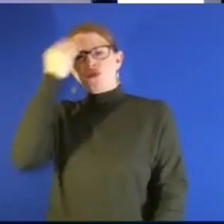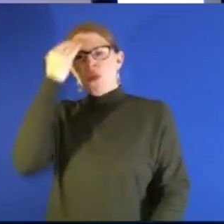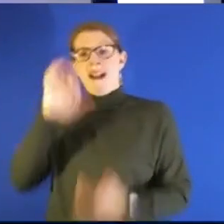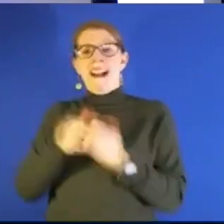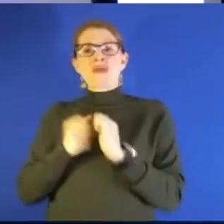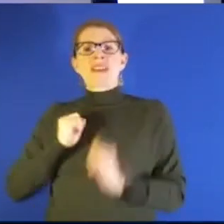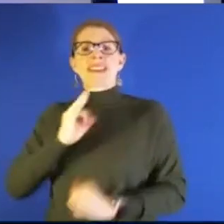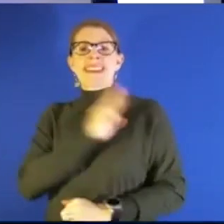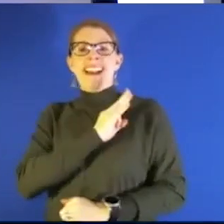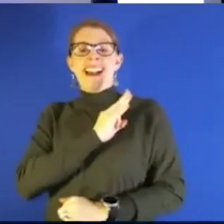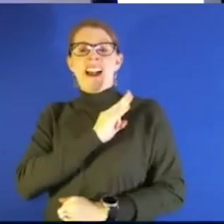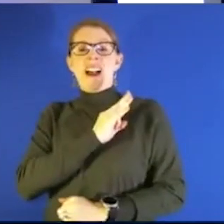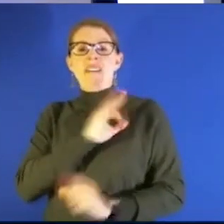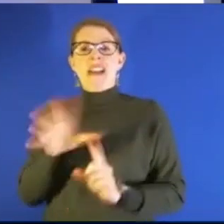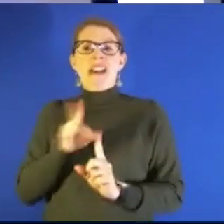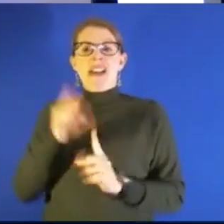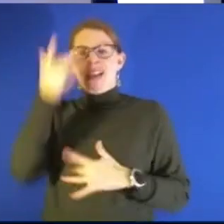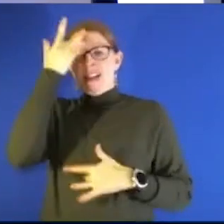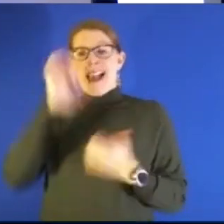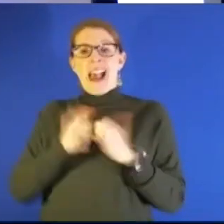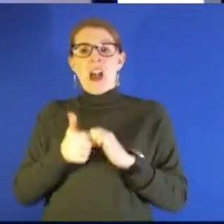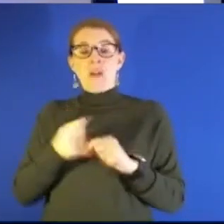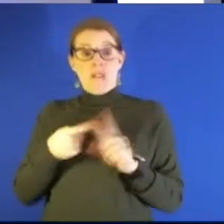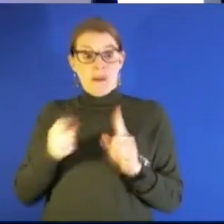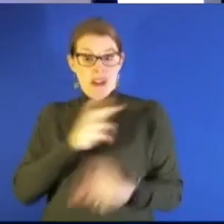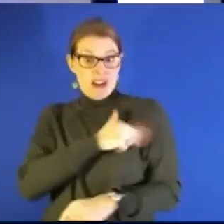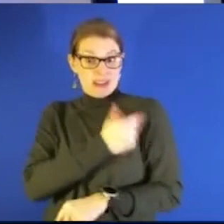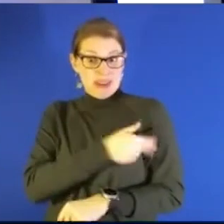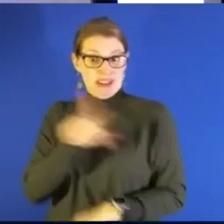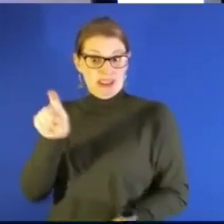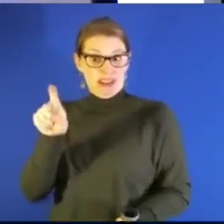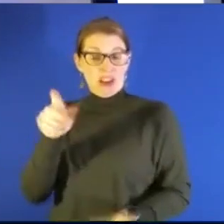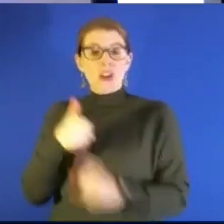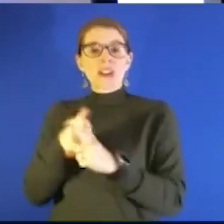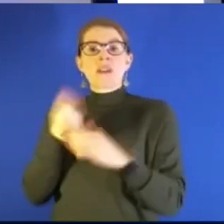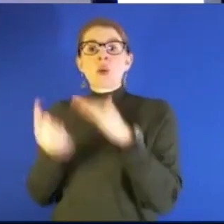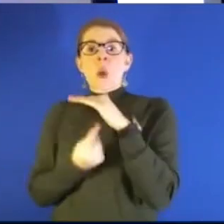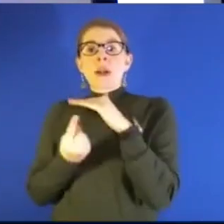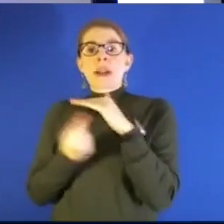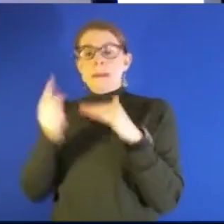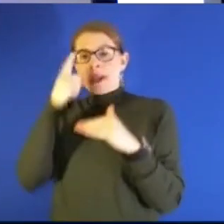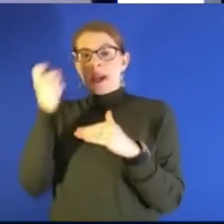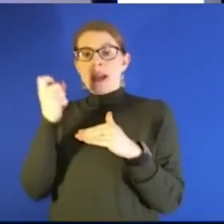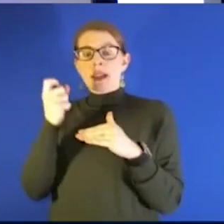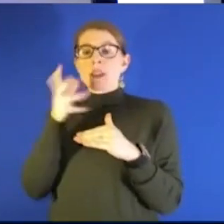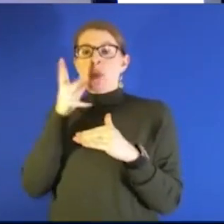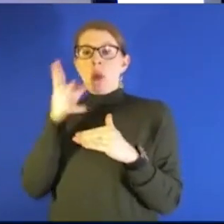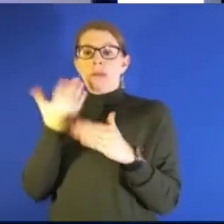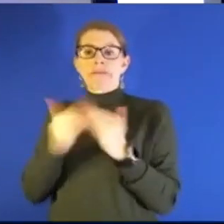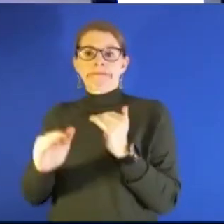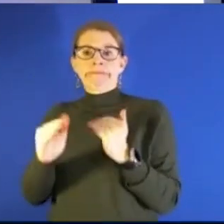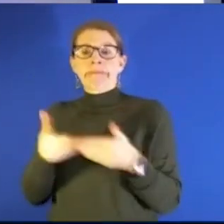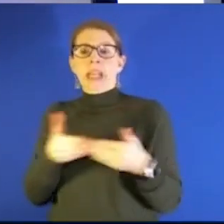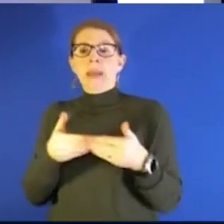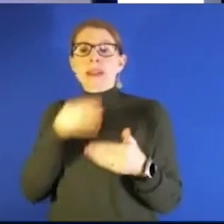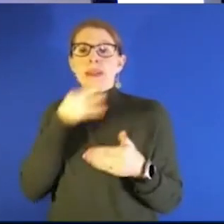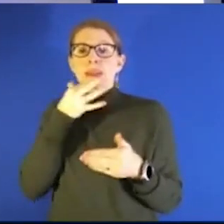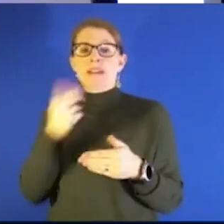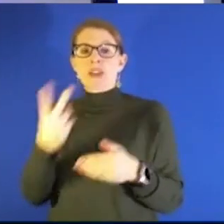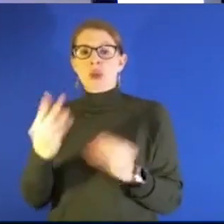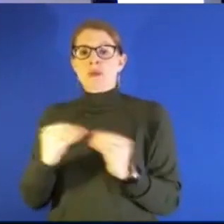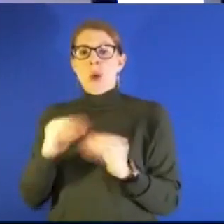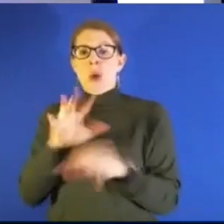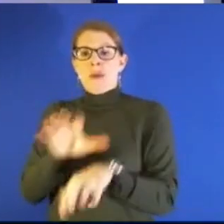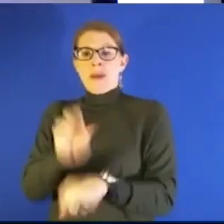getting sick. Is it from the hospital? She's been quarantining because she's about ready to have a baby, but still has 2 more appointments at the hospital and